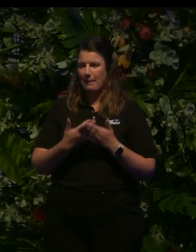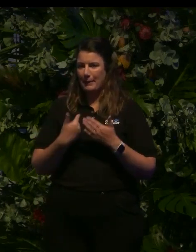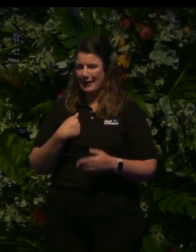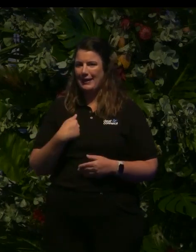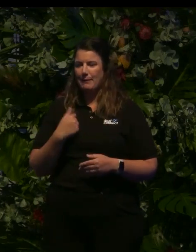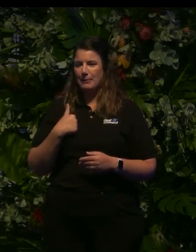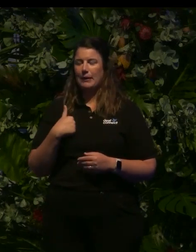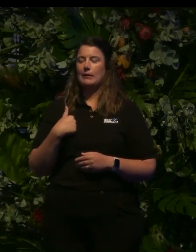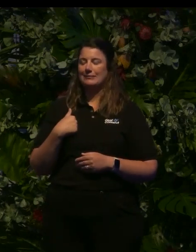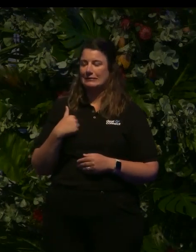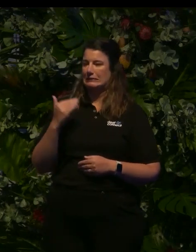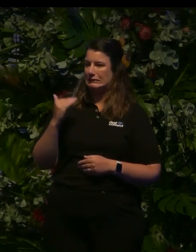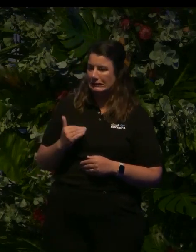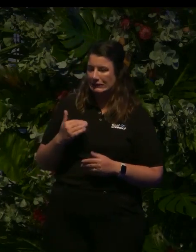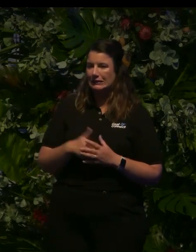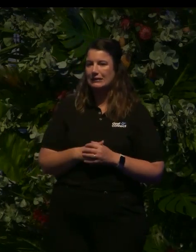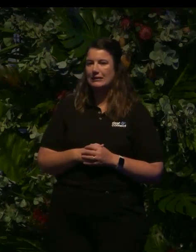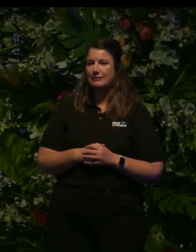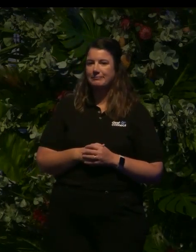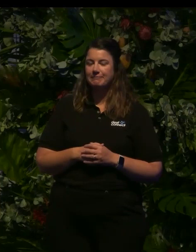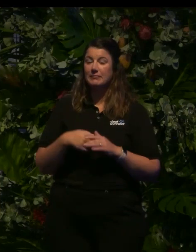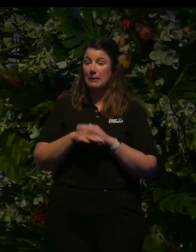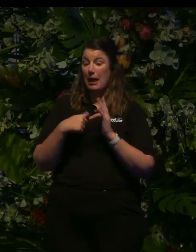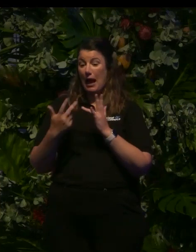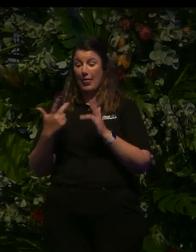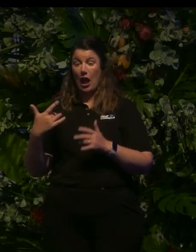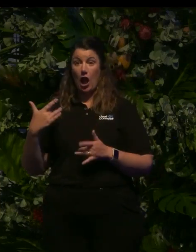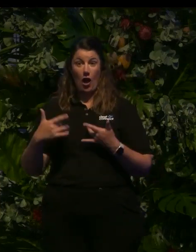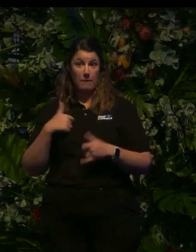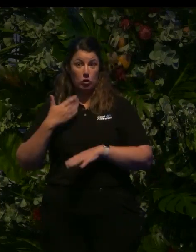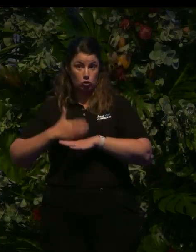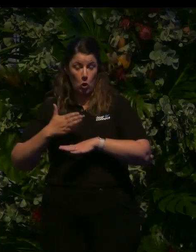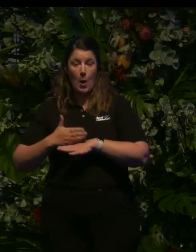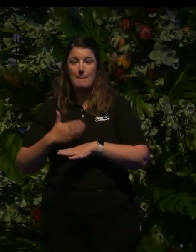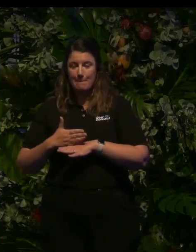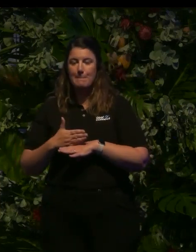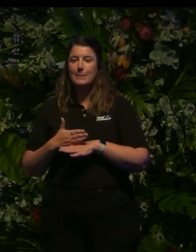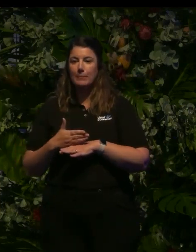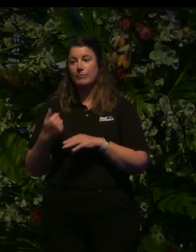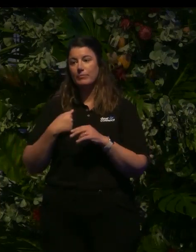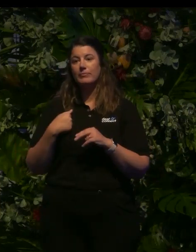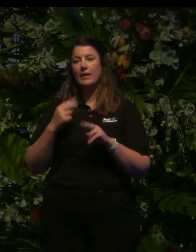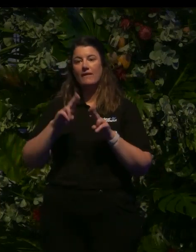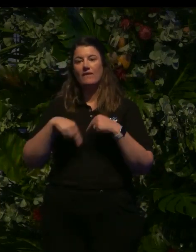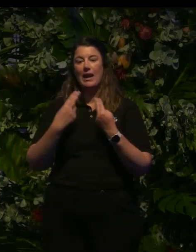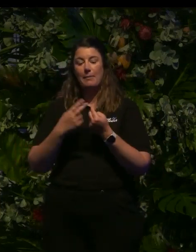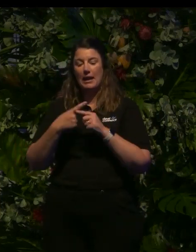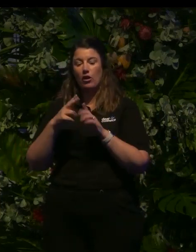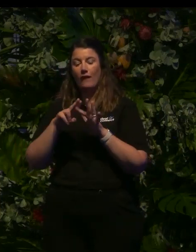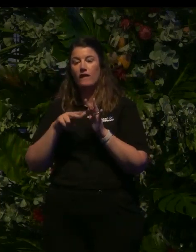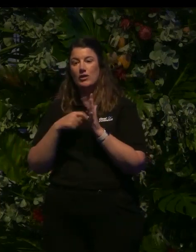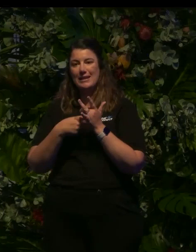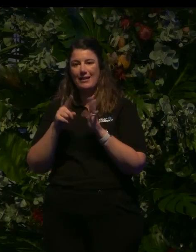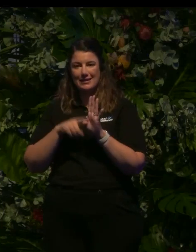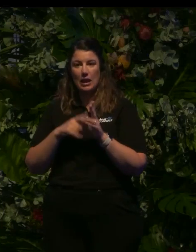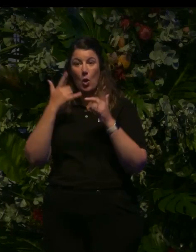down a peg or two. In my other life, in my job, I'm a family and fertility lawyer, so